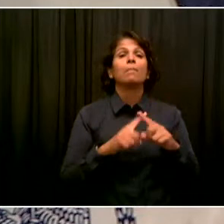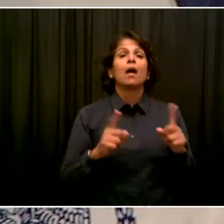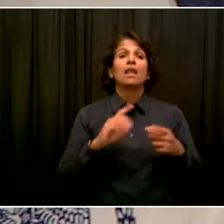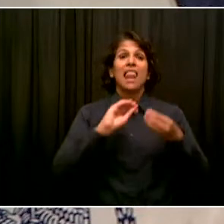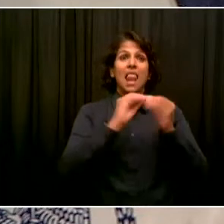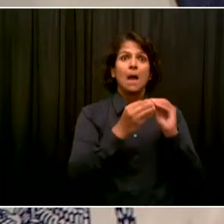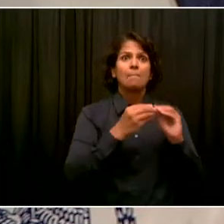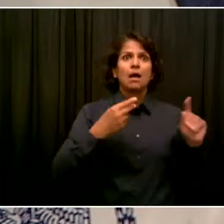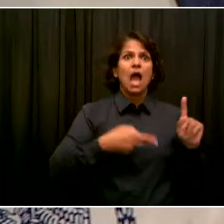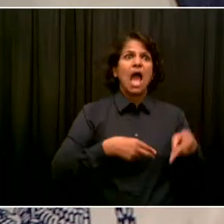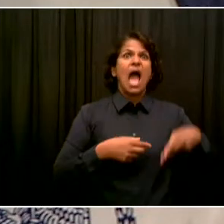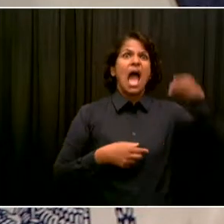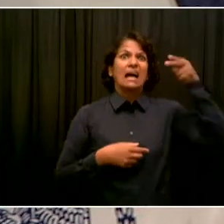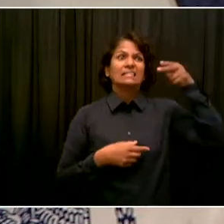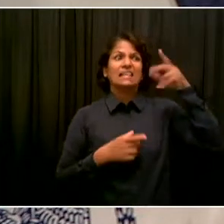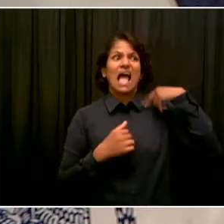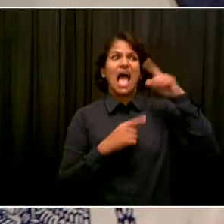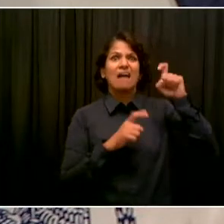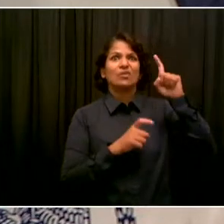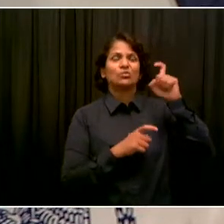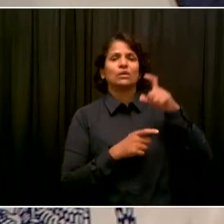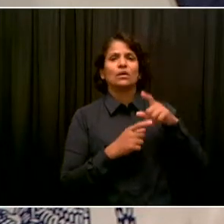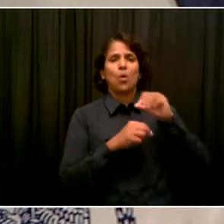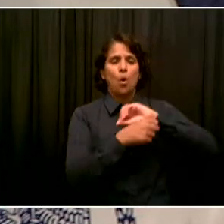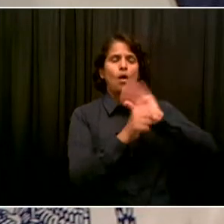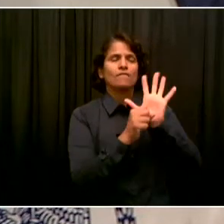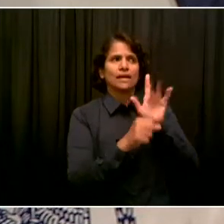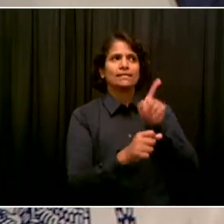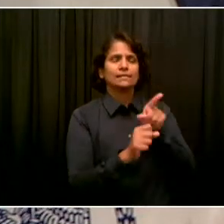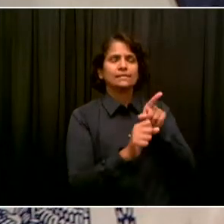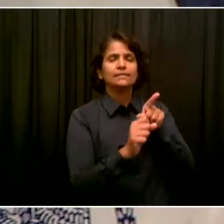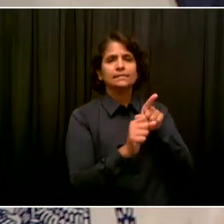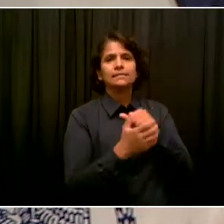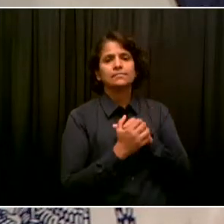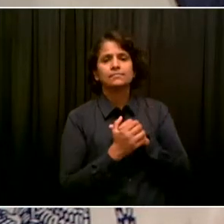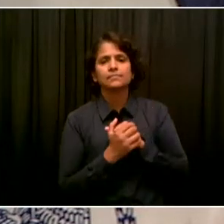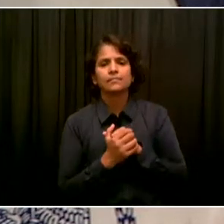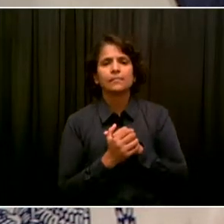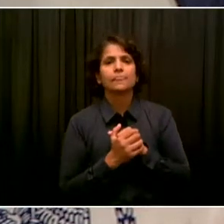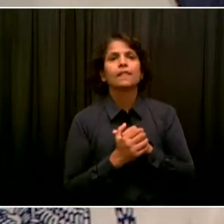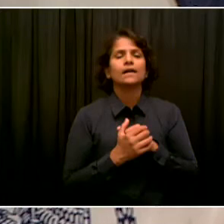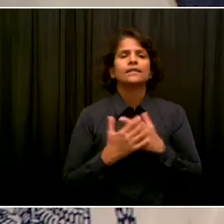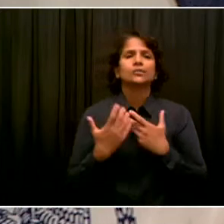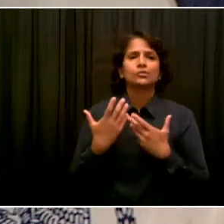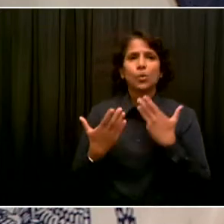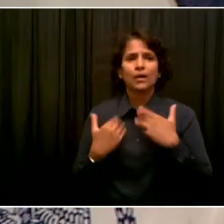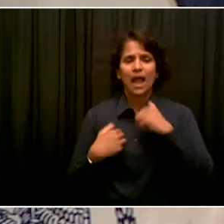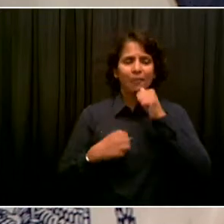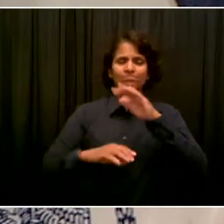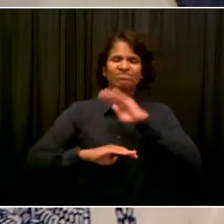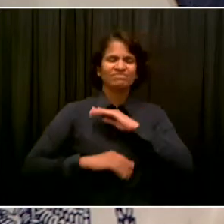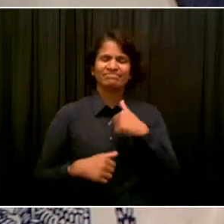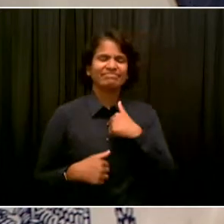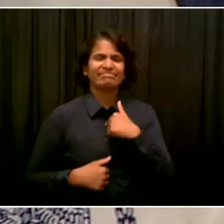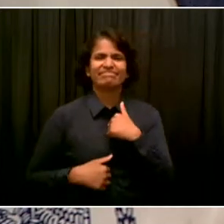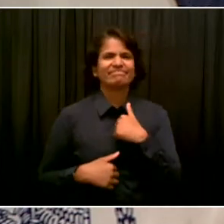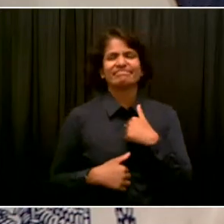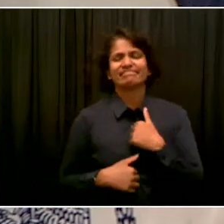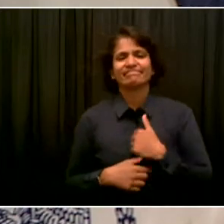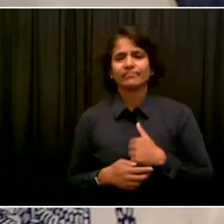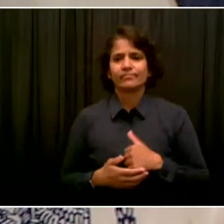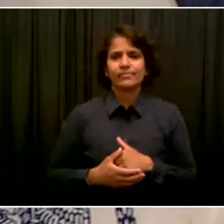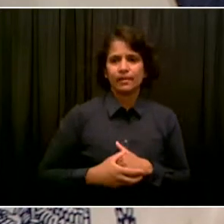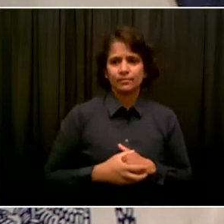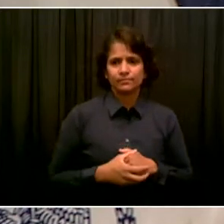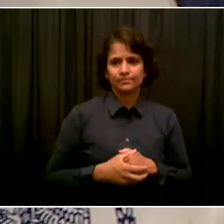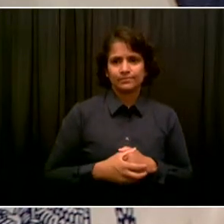all have in many cases a basis in the disruption of COVID. It doesn't mean anything, but we have to